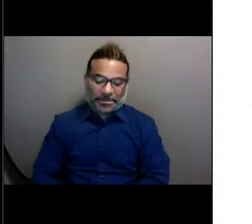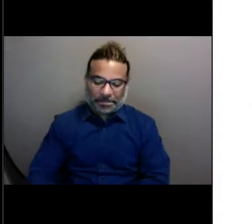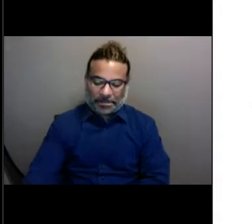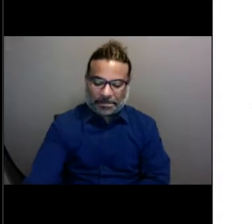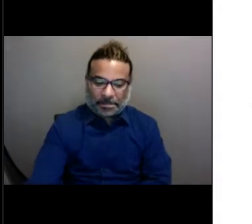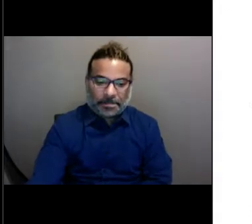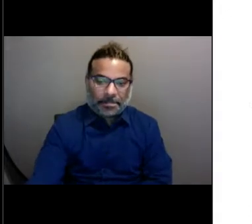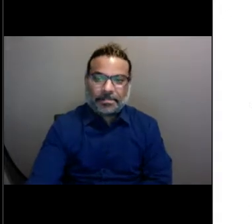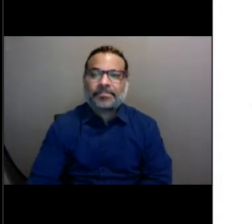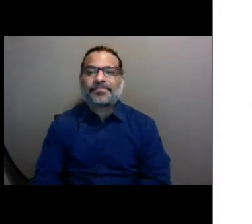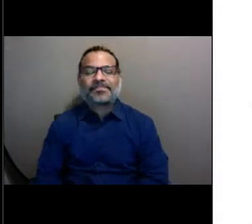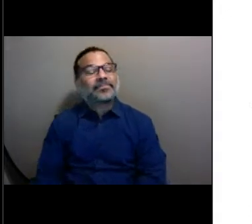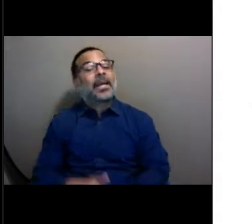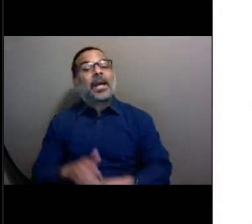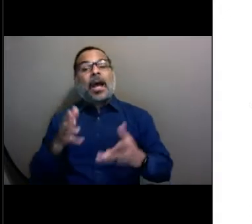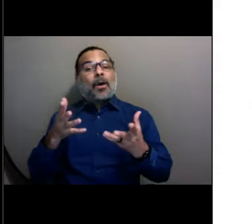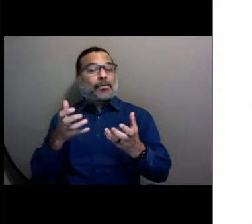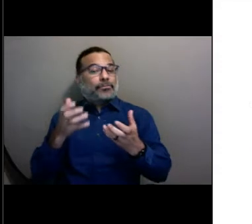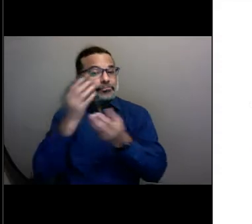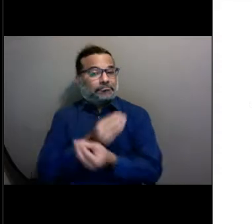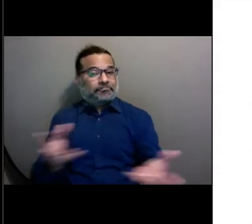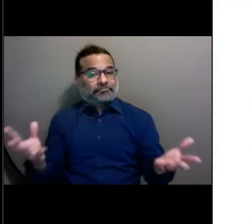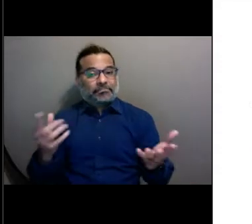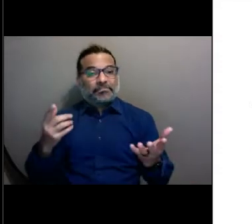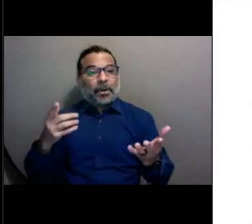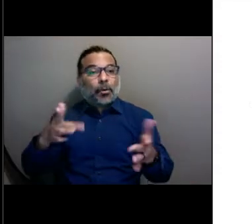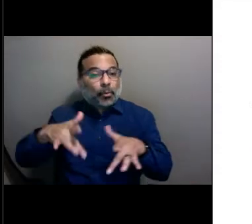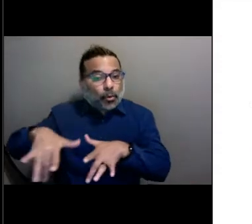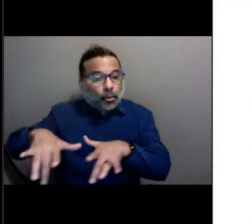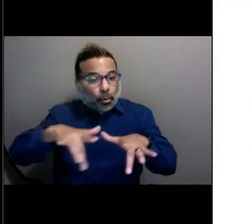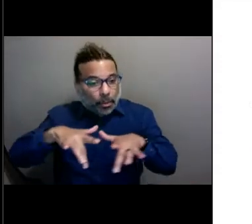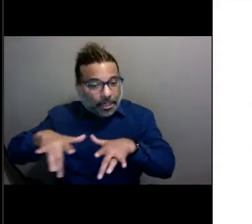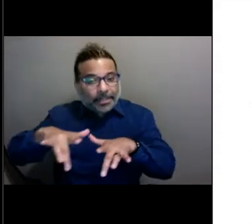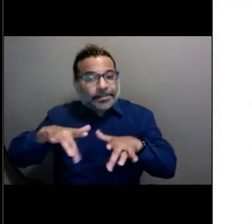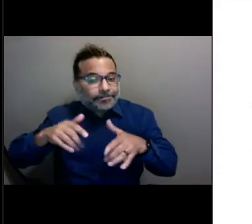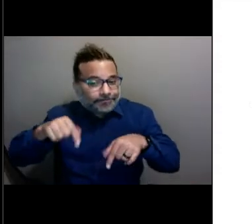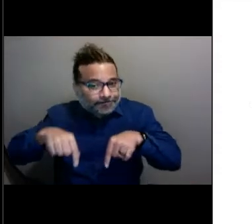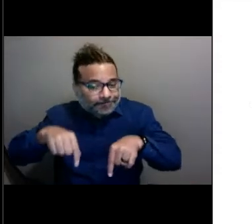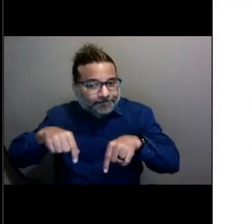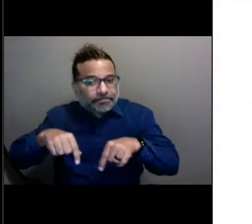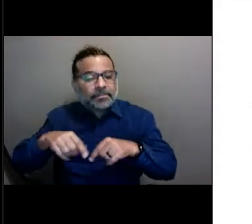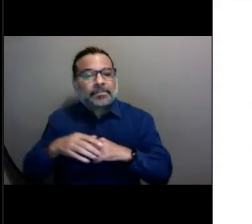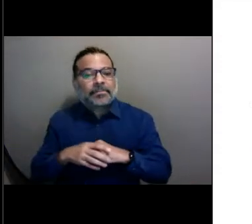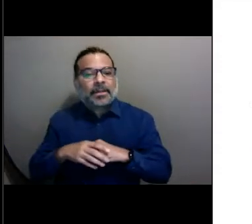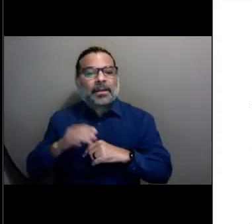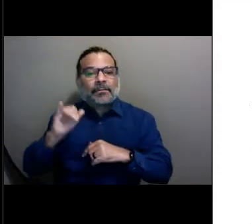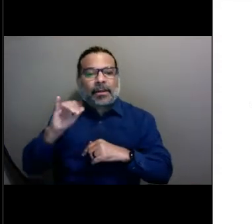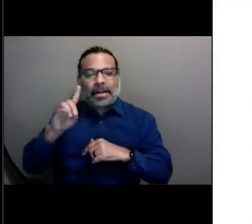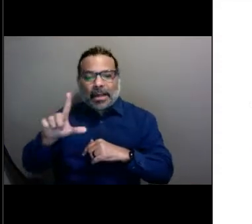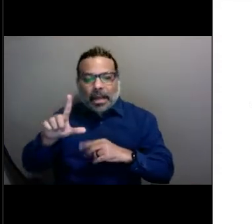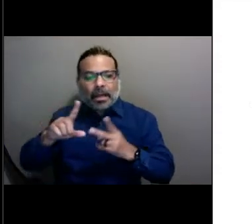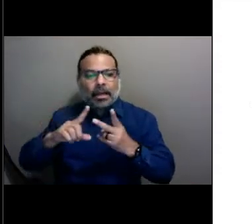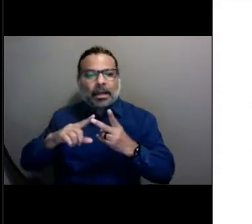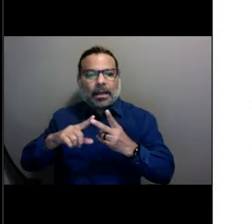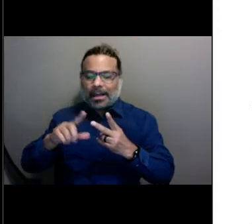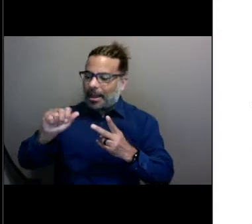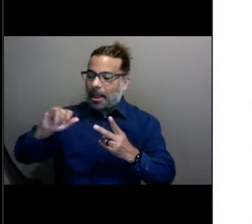Great. I just want to make you aware of the recording notice in IEL in conjunction with